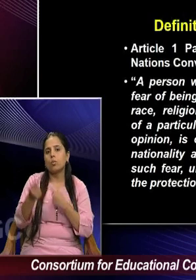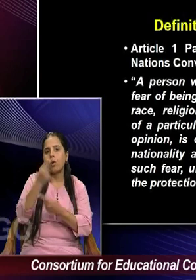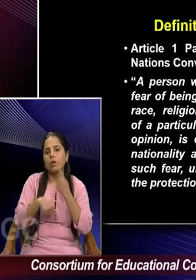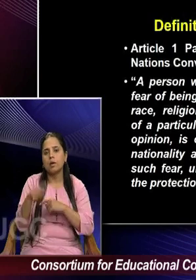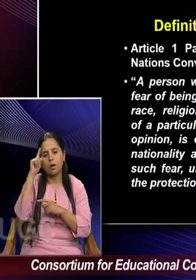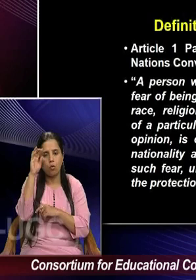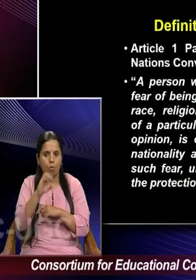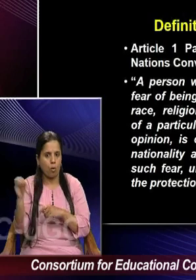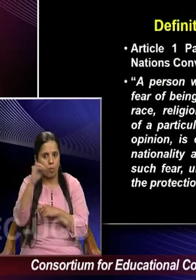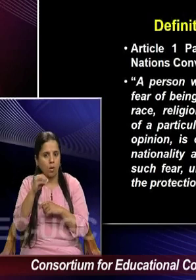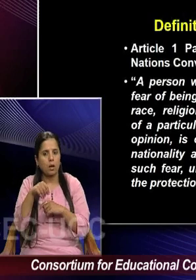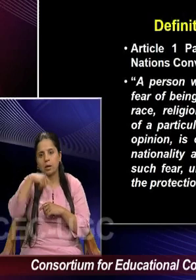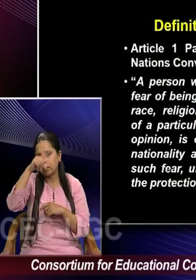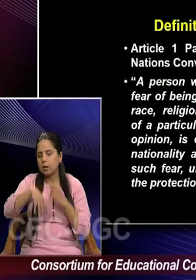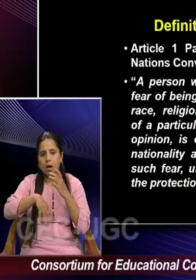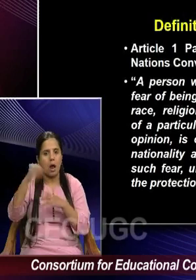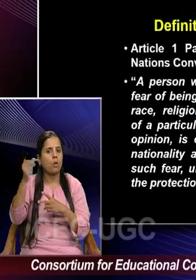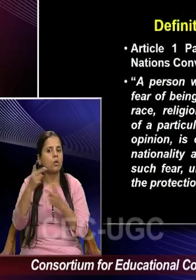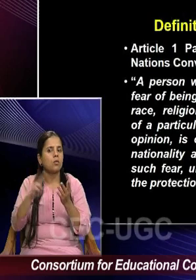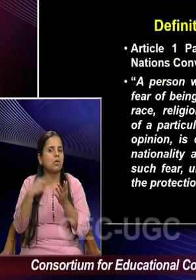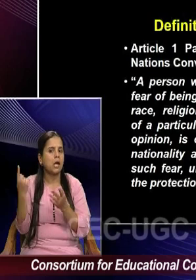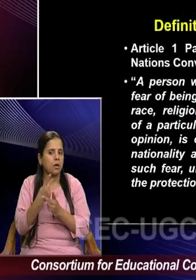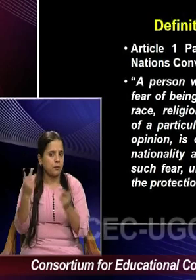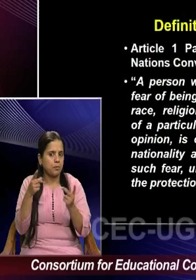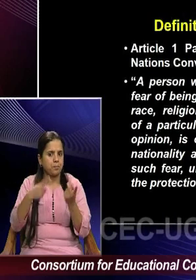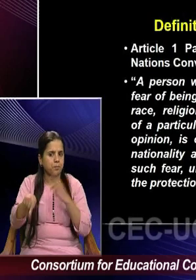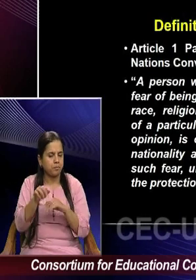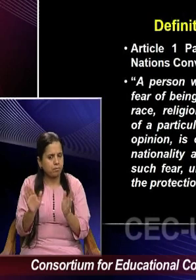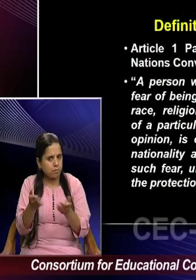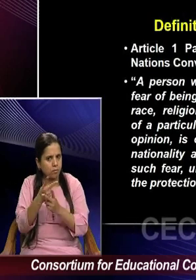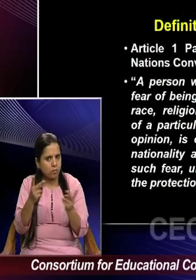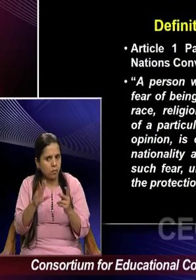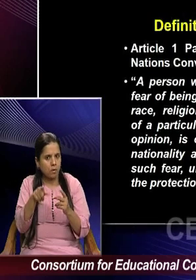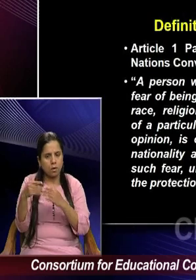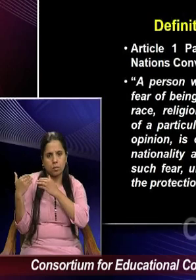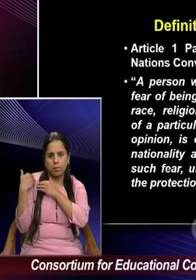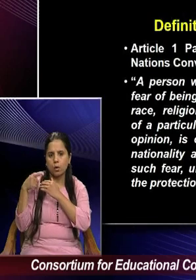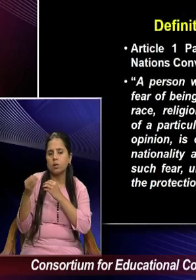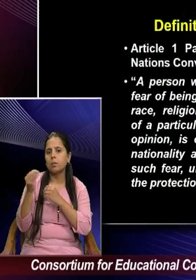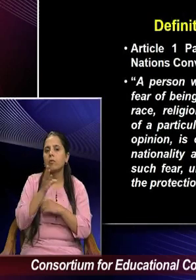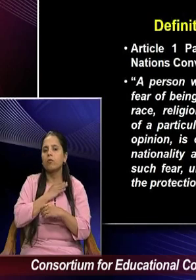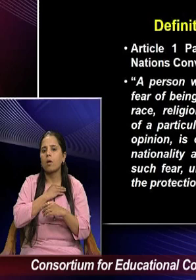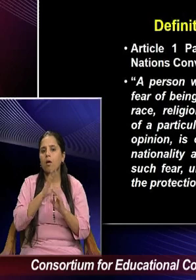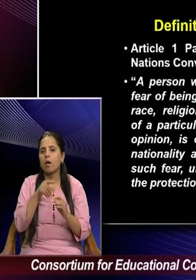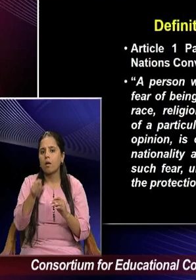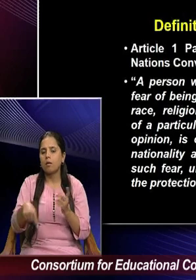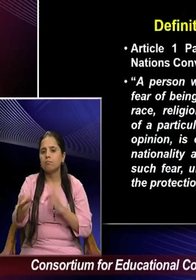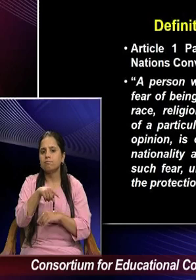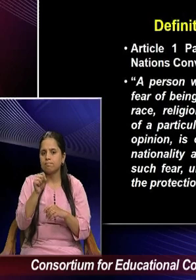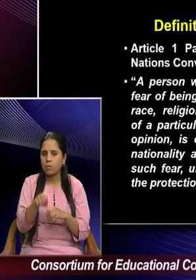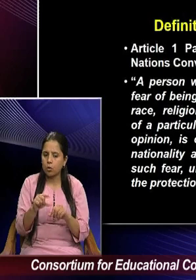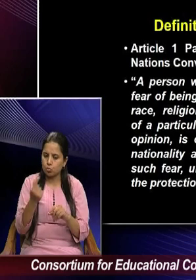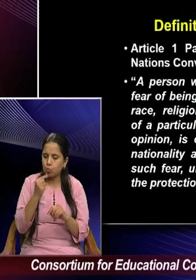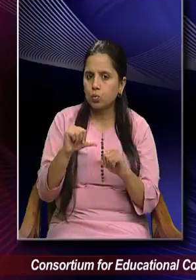is outside the country of his nationality and is unable or owing to such fear, unwilling to avail